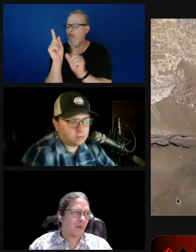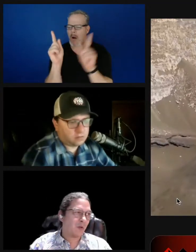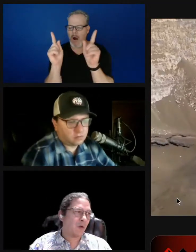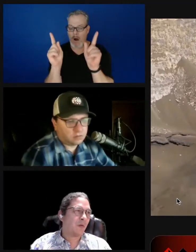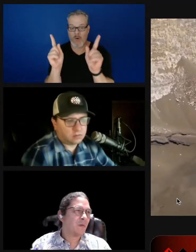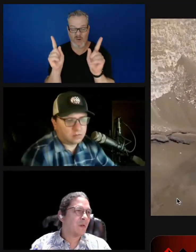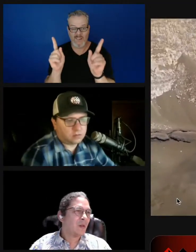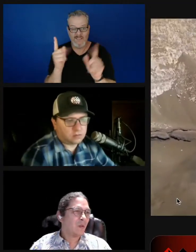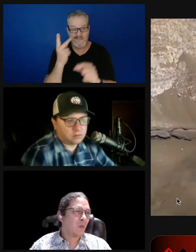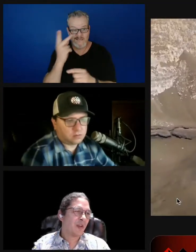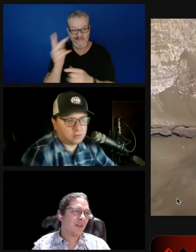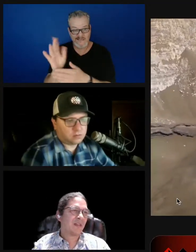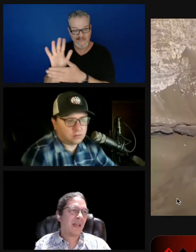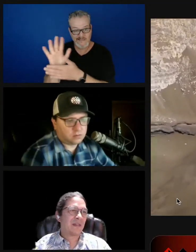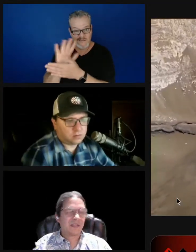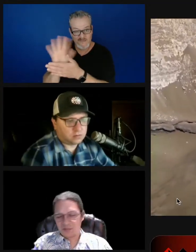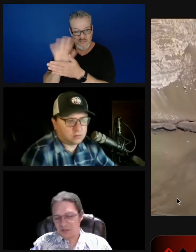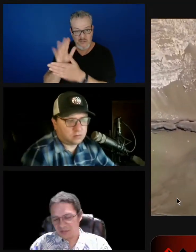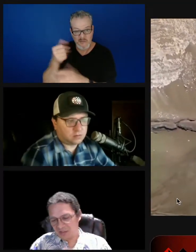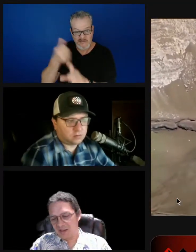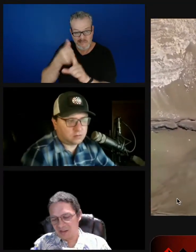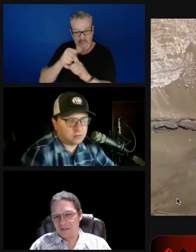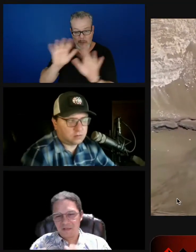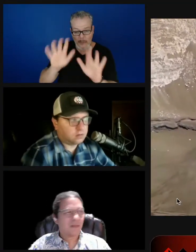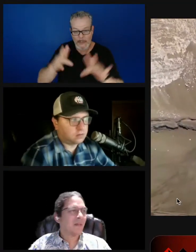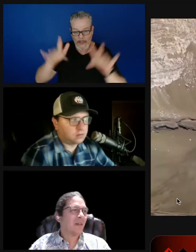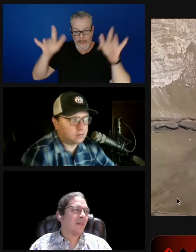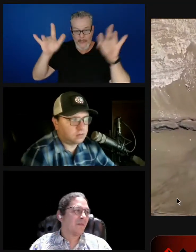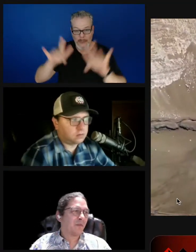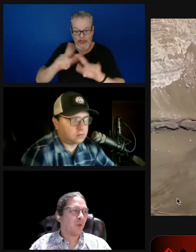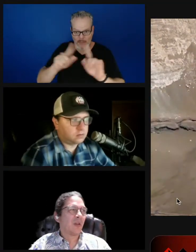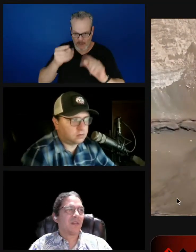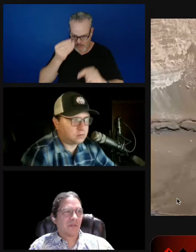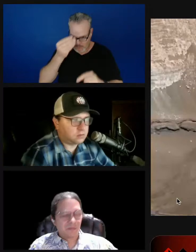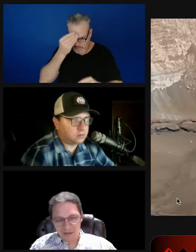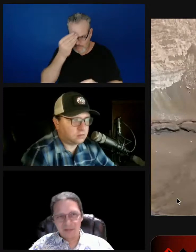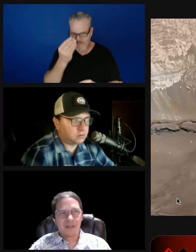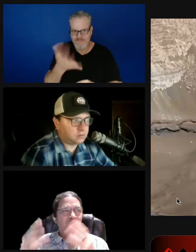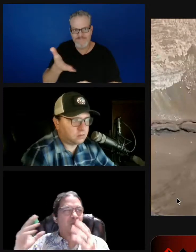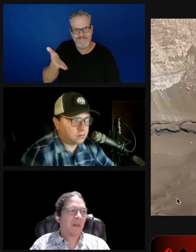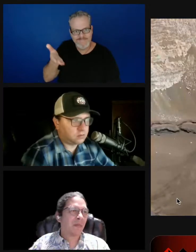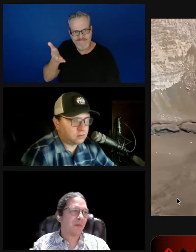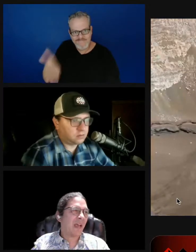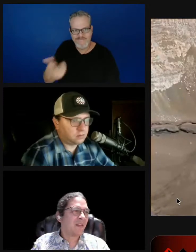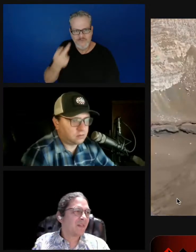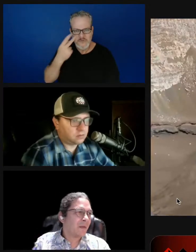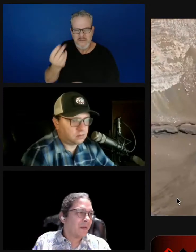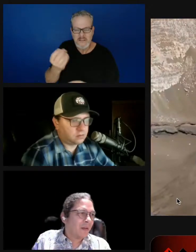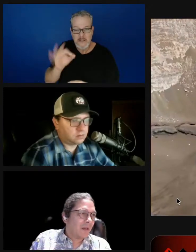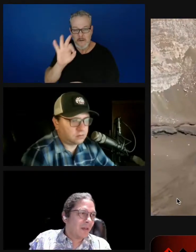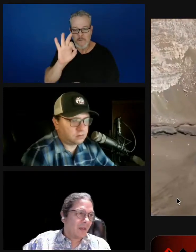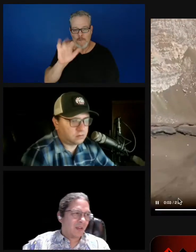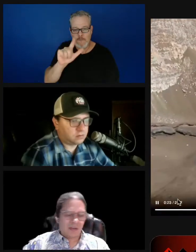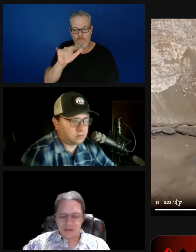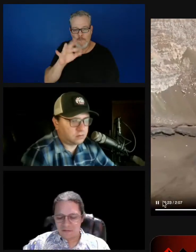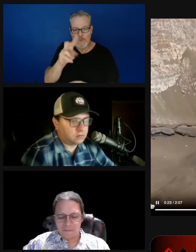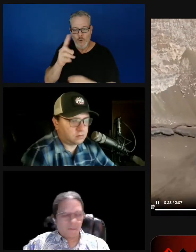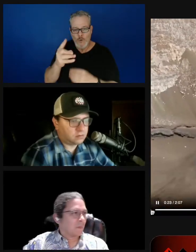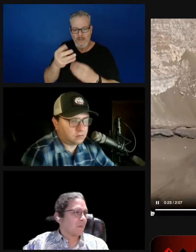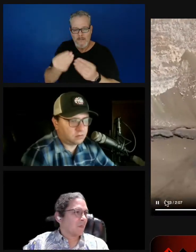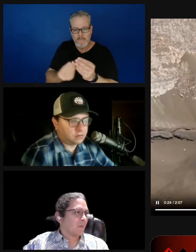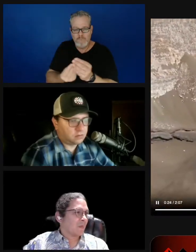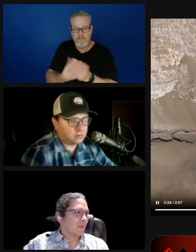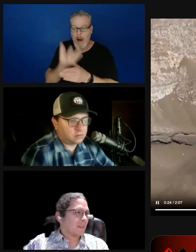hole with a glow within it. And now you see there's a standing fluid and the fountain is shooting up through that.